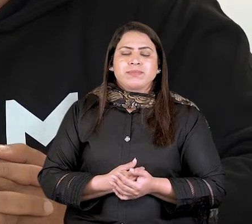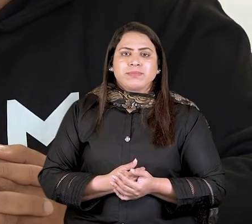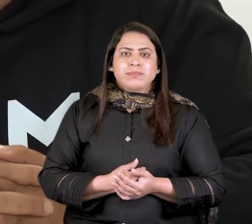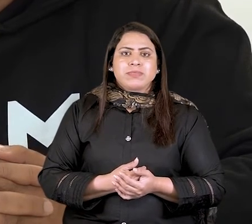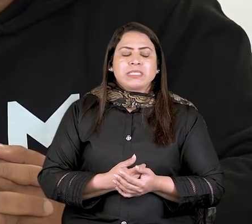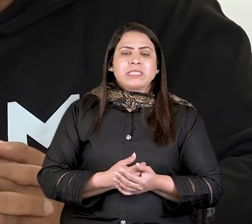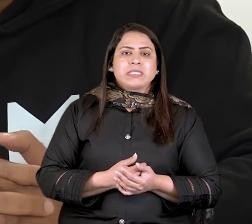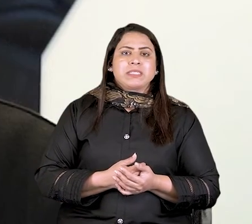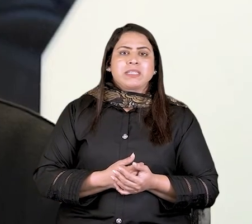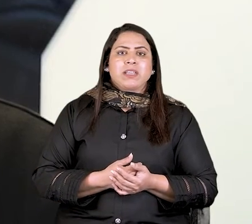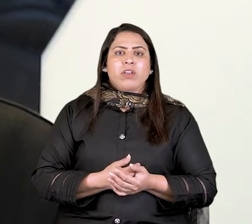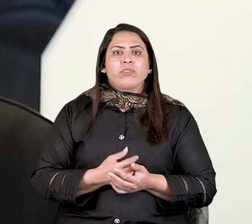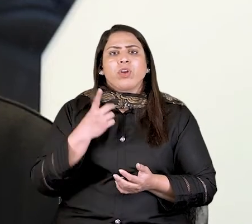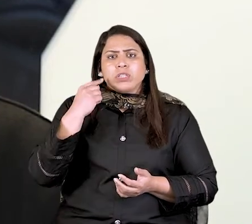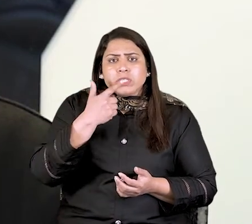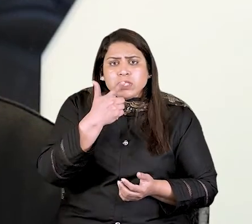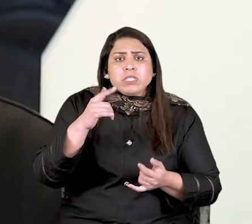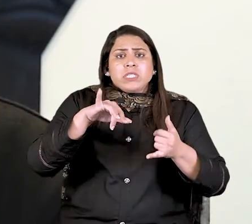in the background,